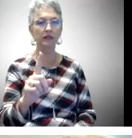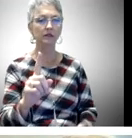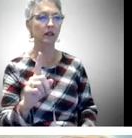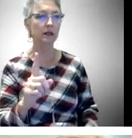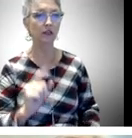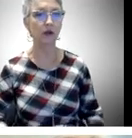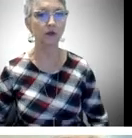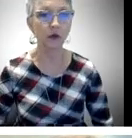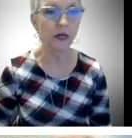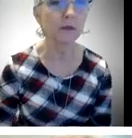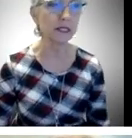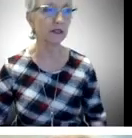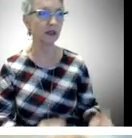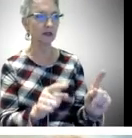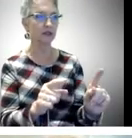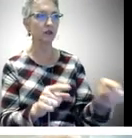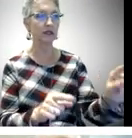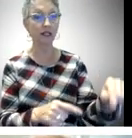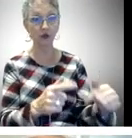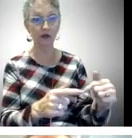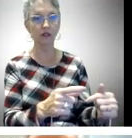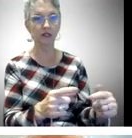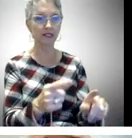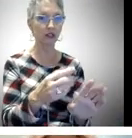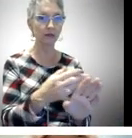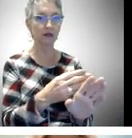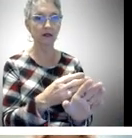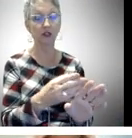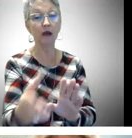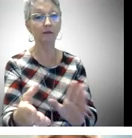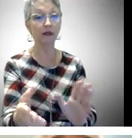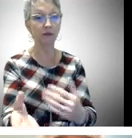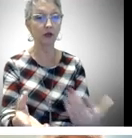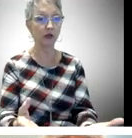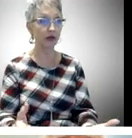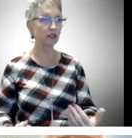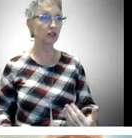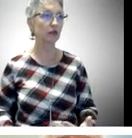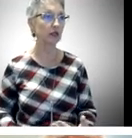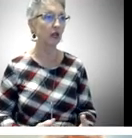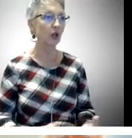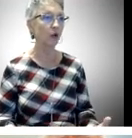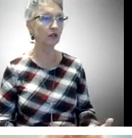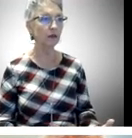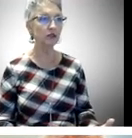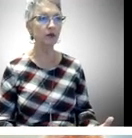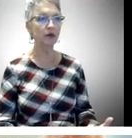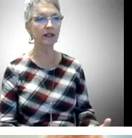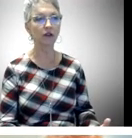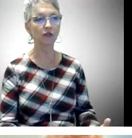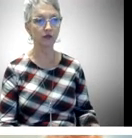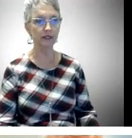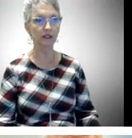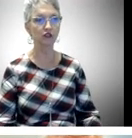Let me interrupt real quick, because Sure. I think this next question is a little bit, you might even be going right into it. What are the most